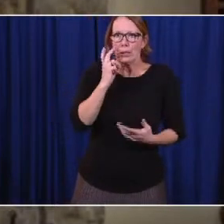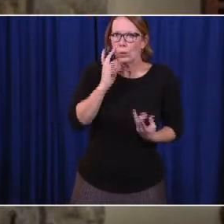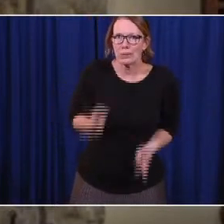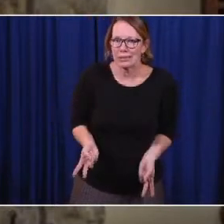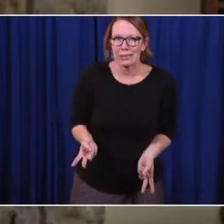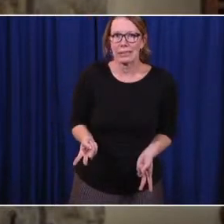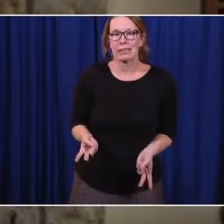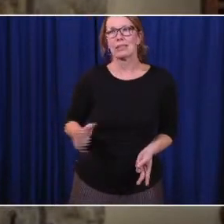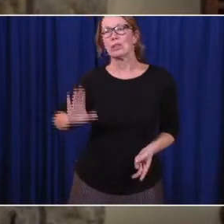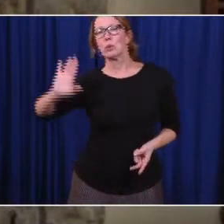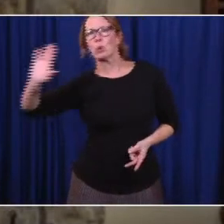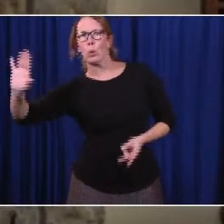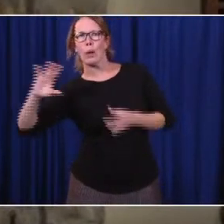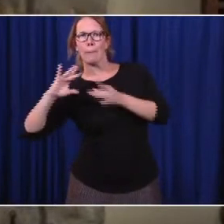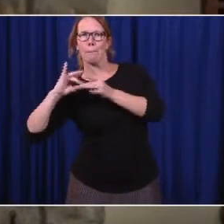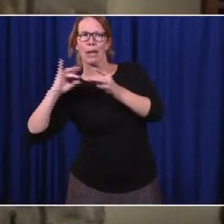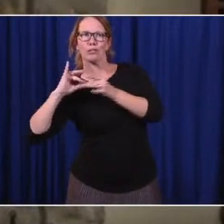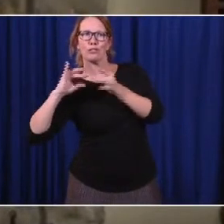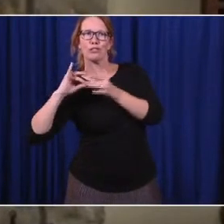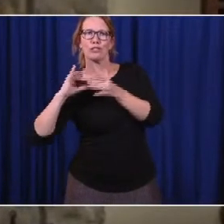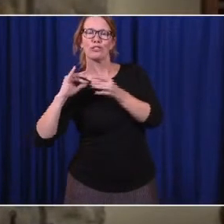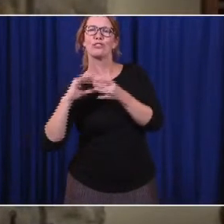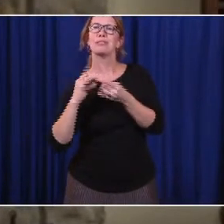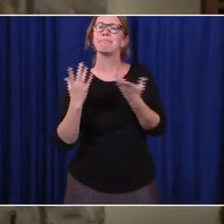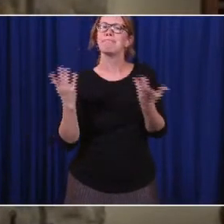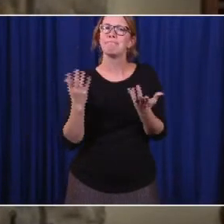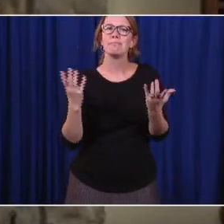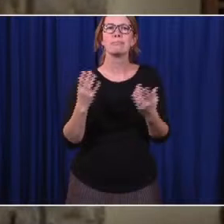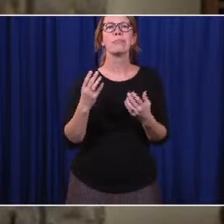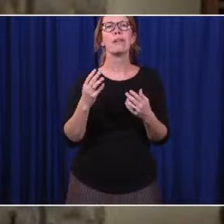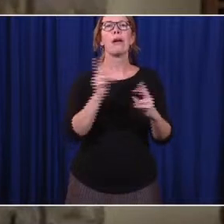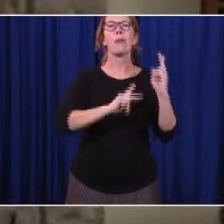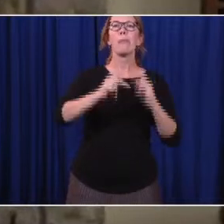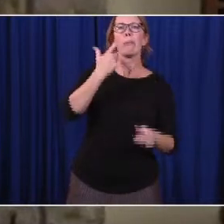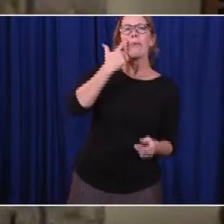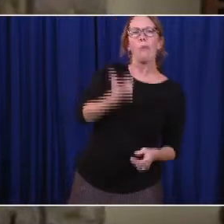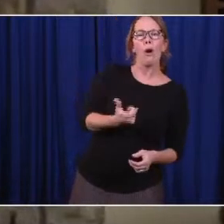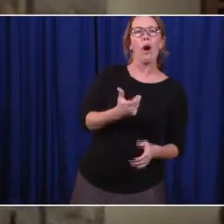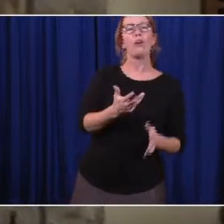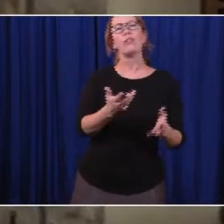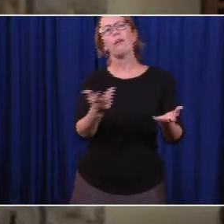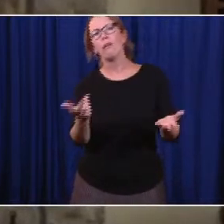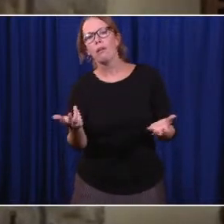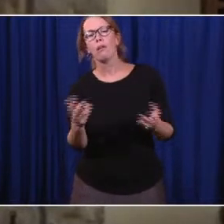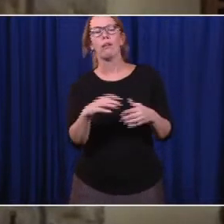have for, people who might be watching this today in regard to,